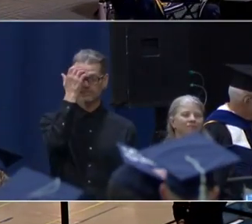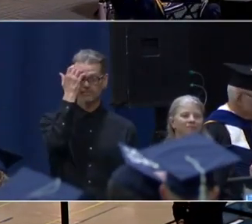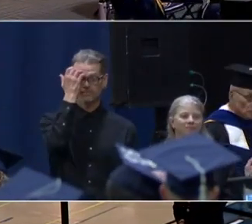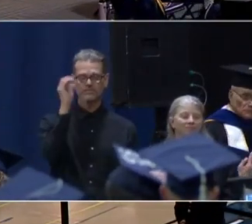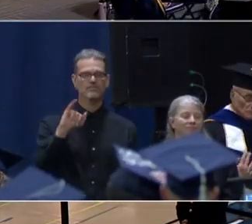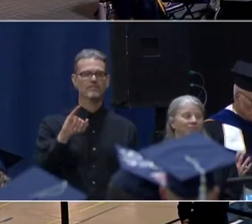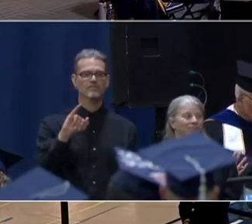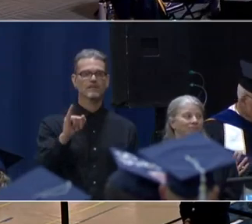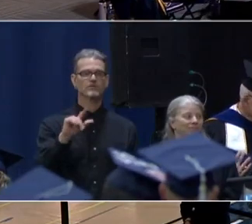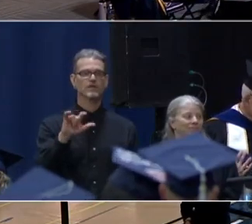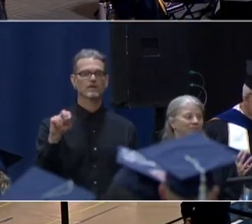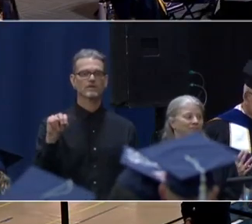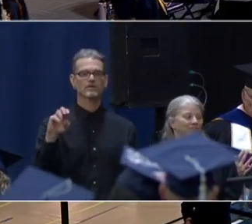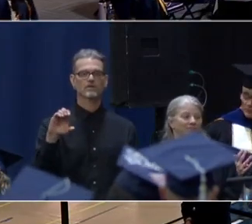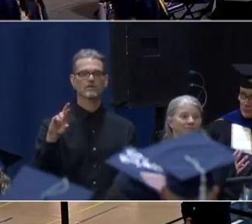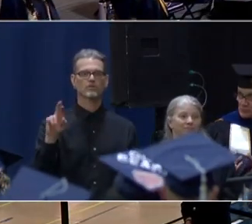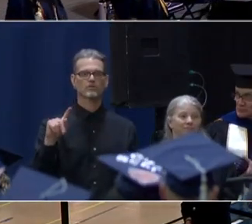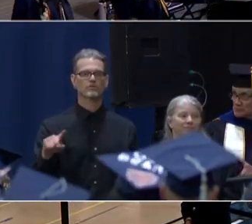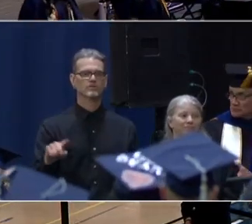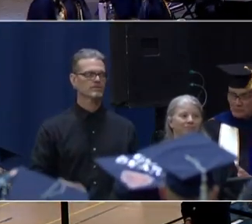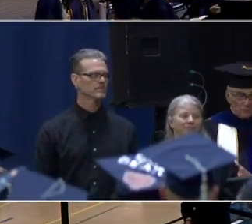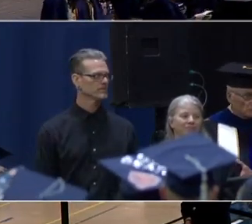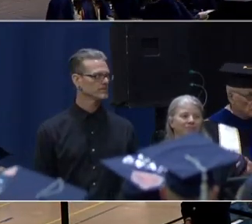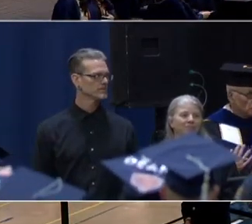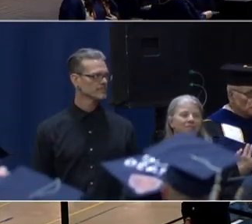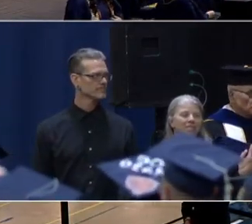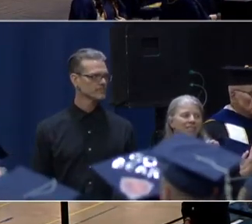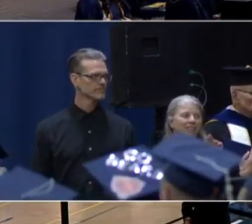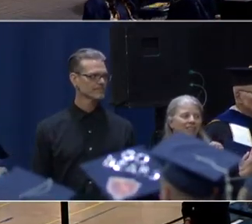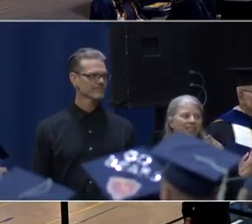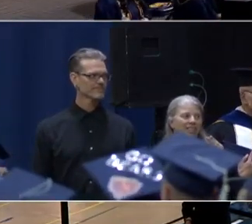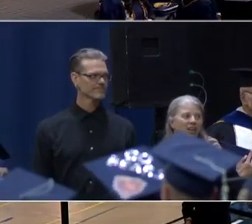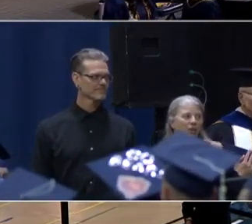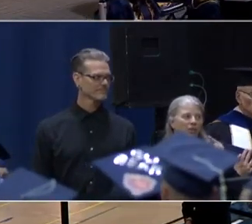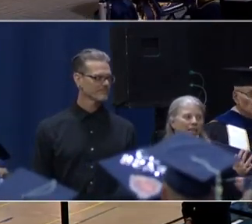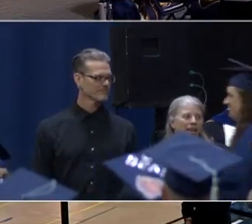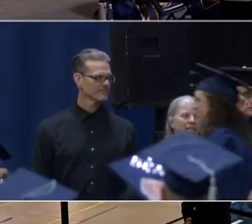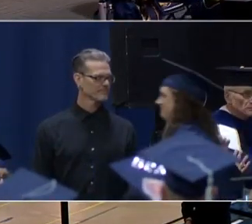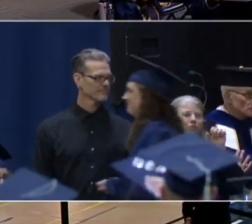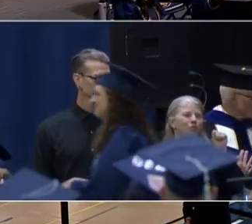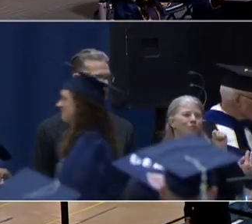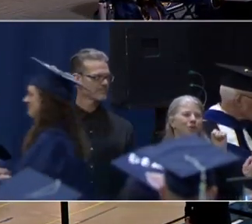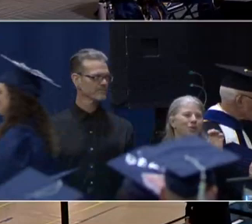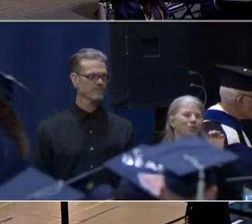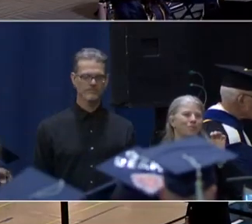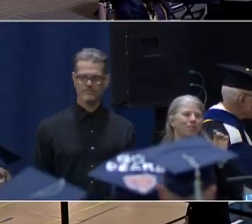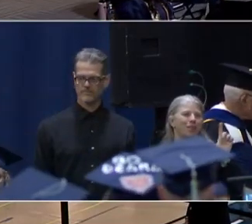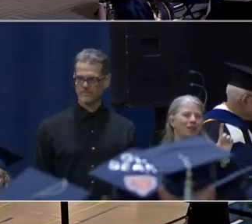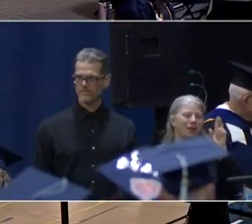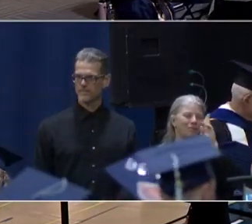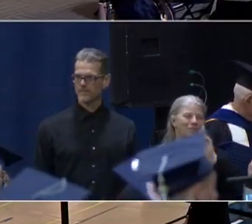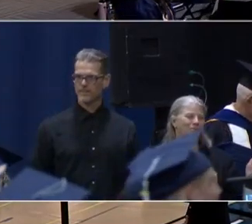Judith Cruz. Savannah Drotar, summa cum laude.